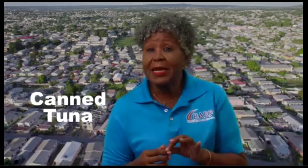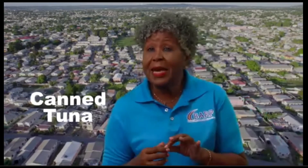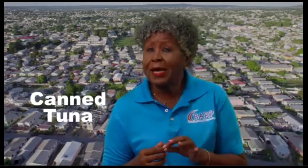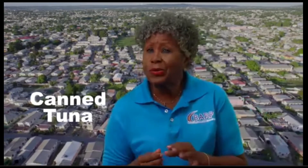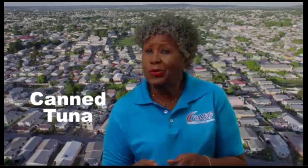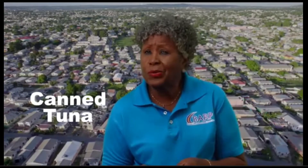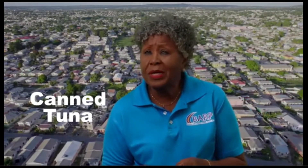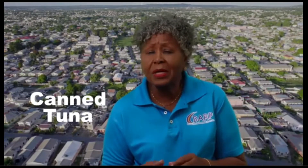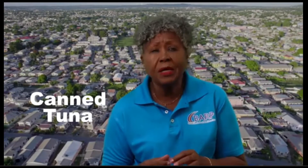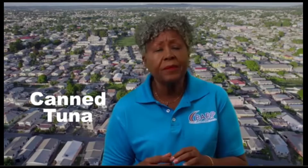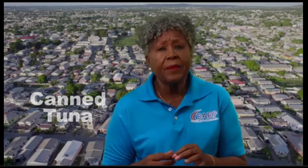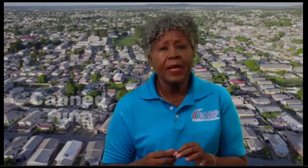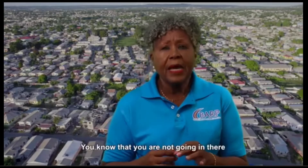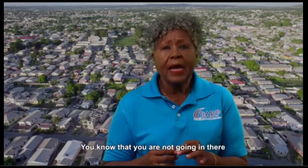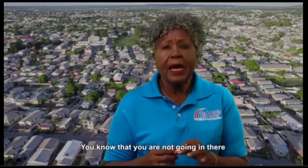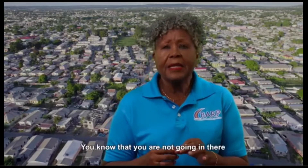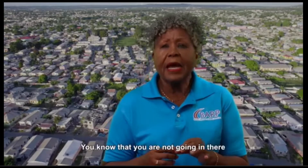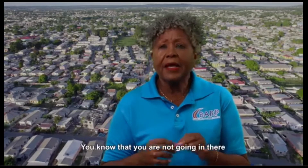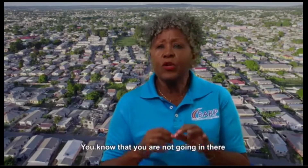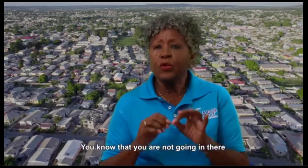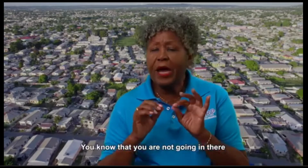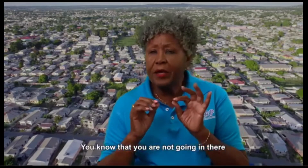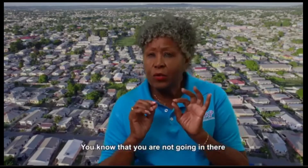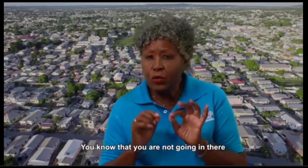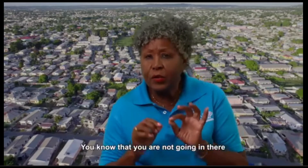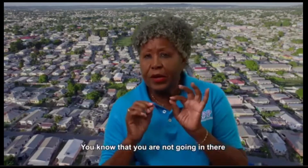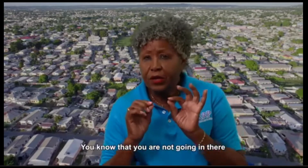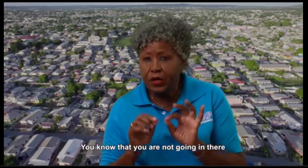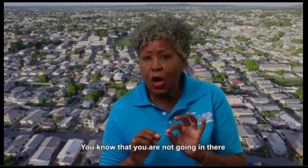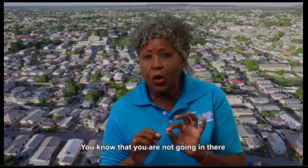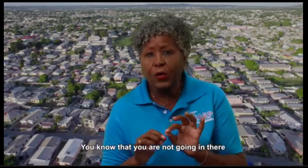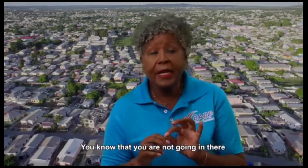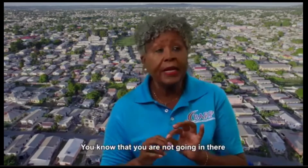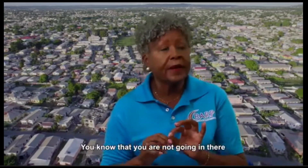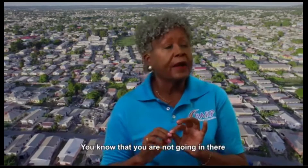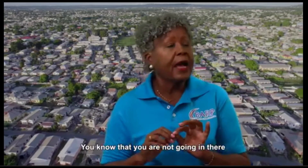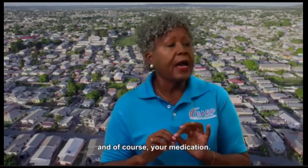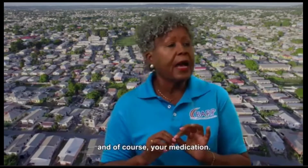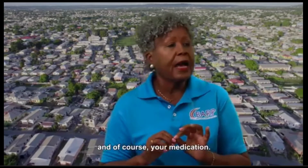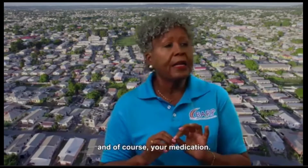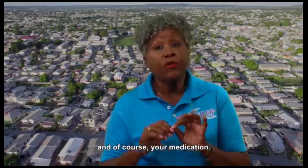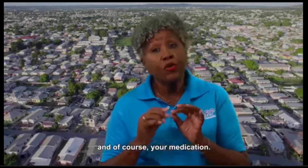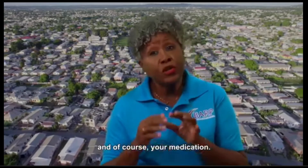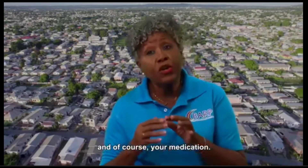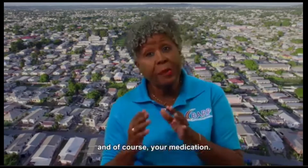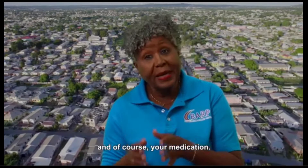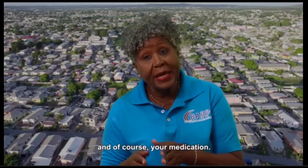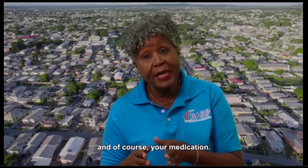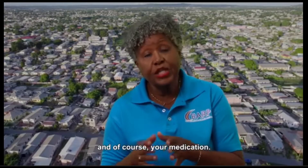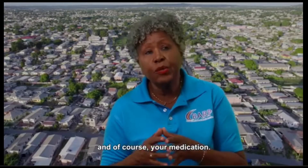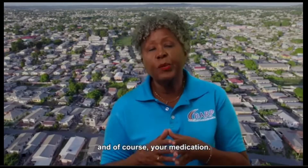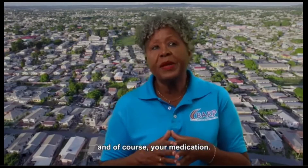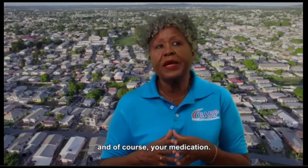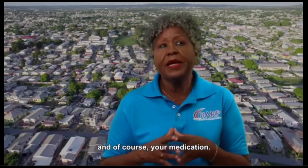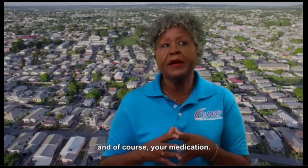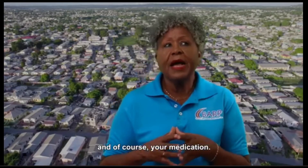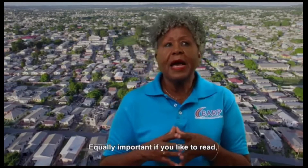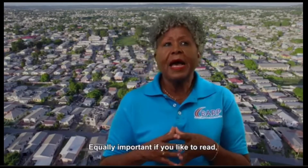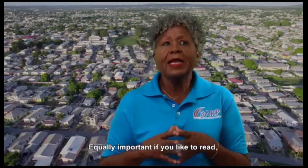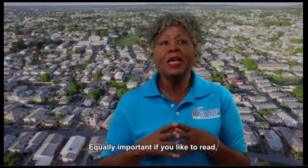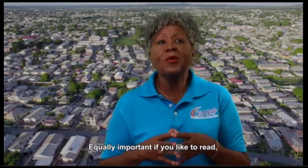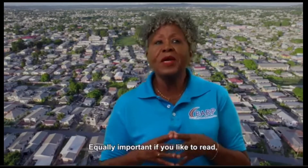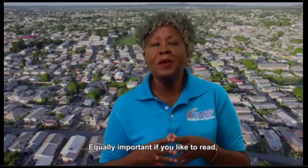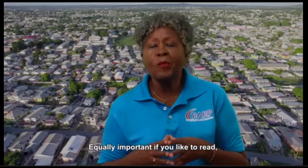stuff like the canned tuna, and you know that you're not going in there. And of course your medication will be in